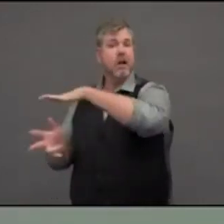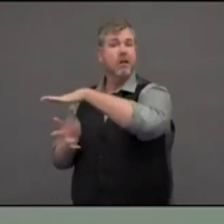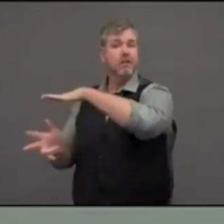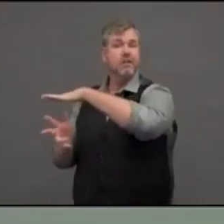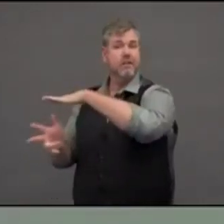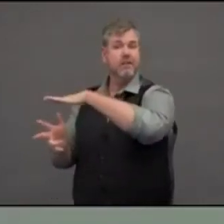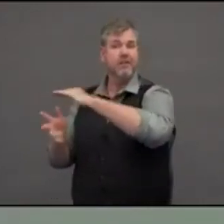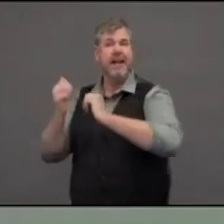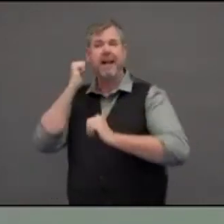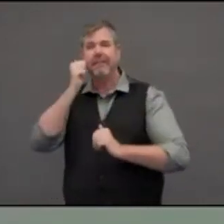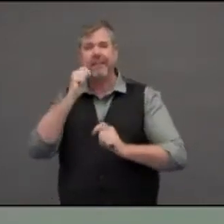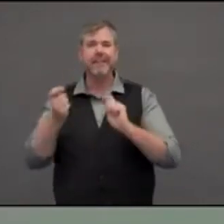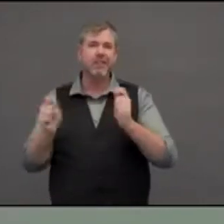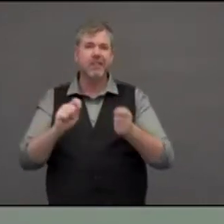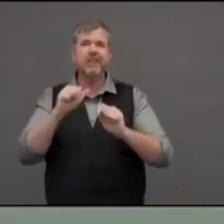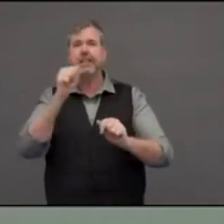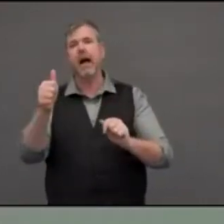that.